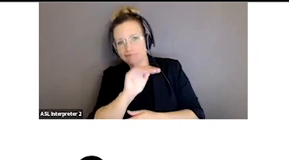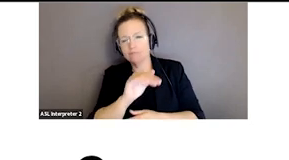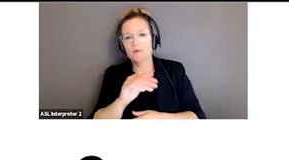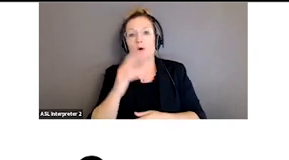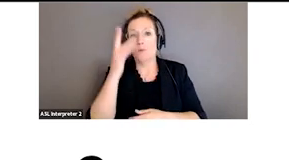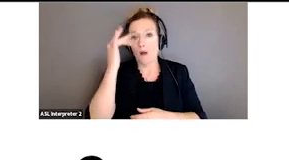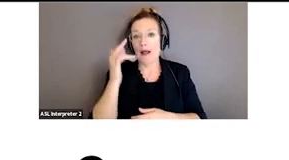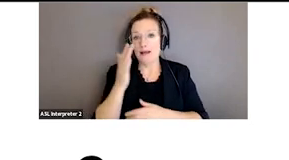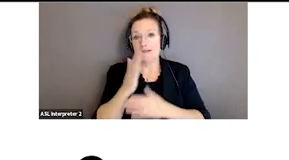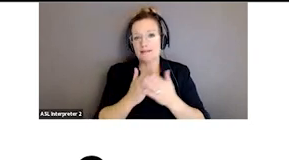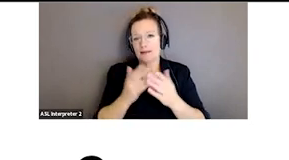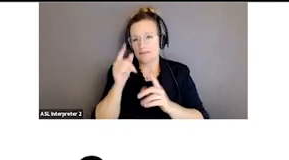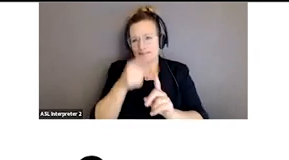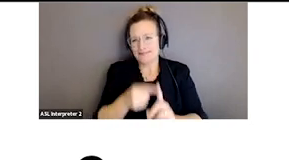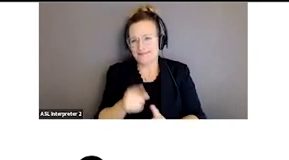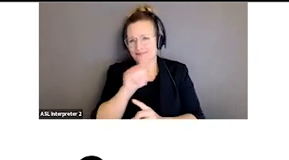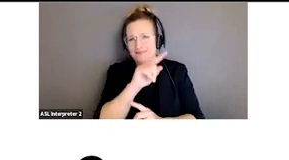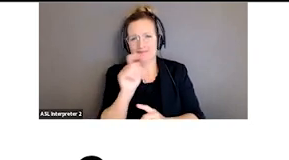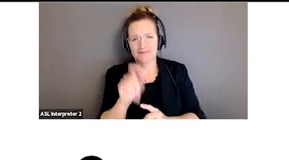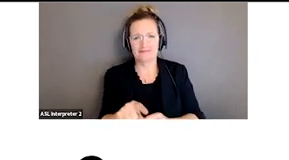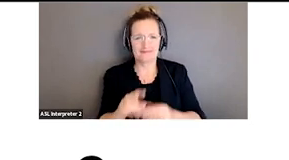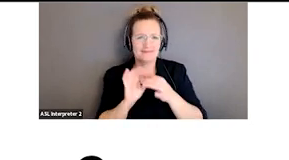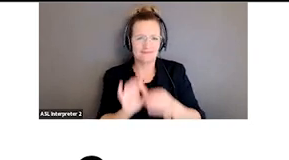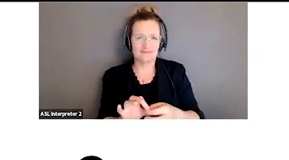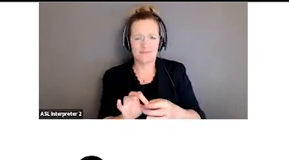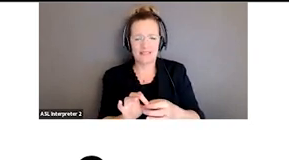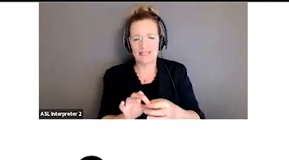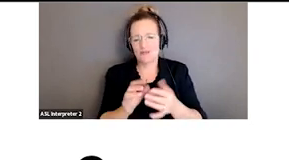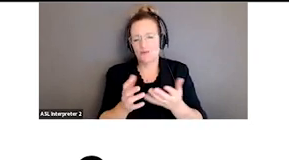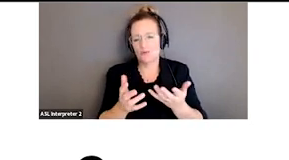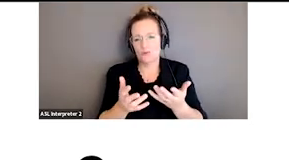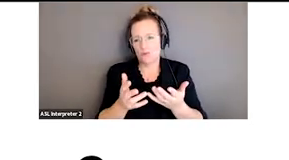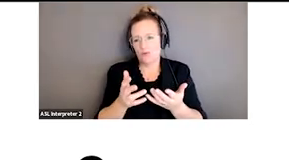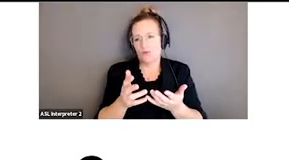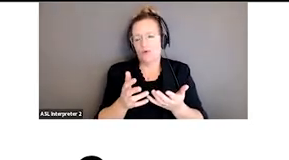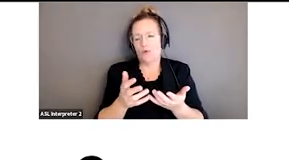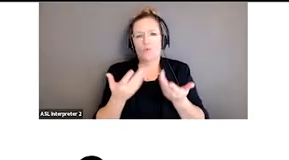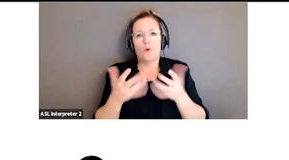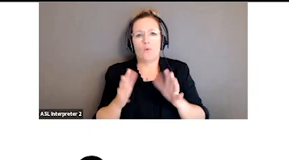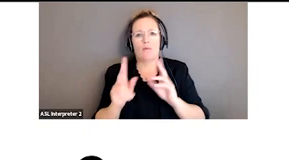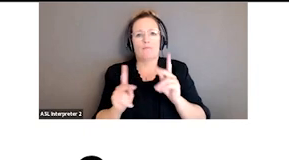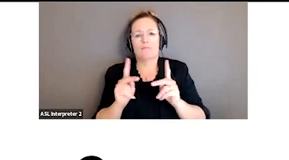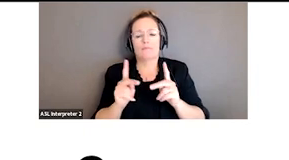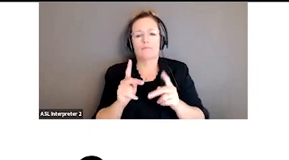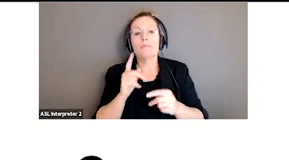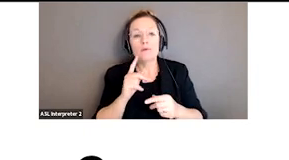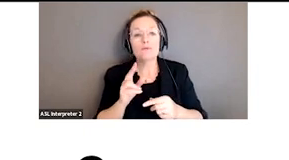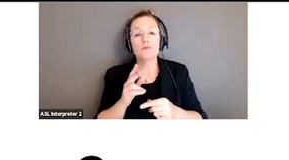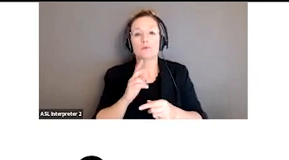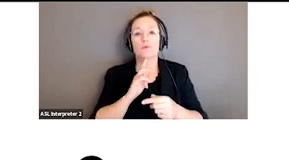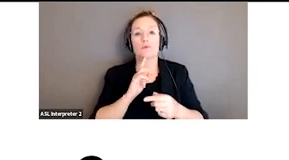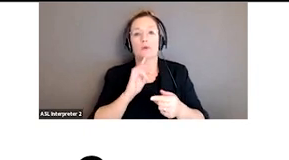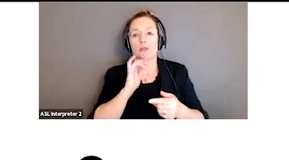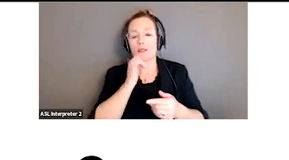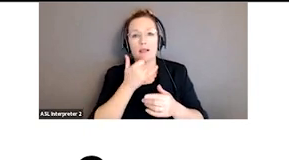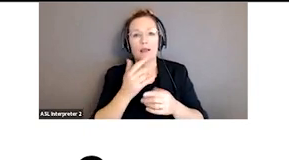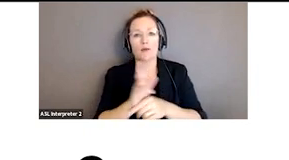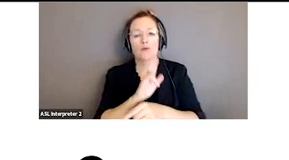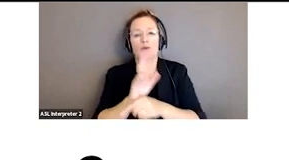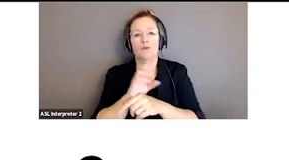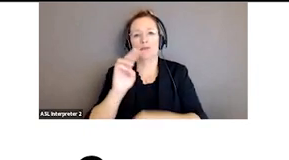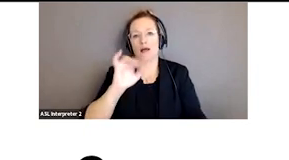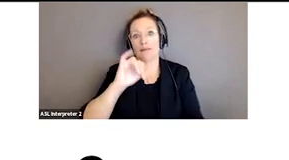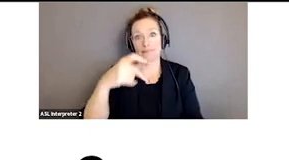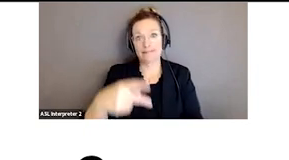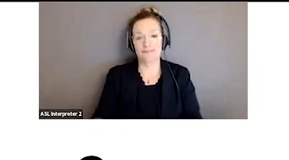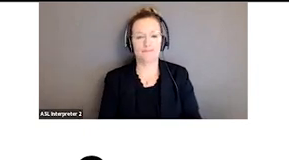very specific questions about maybe misuse of someone's IP there. Okay,